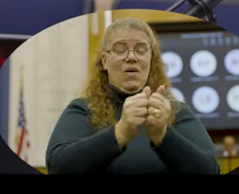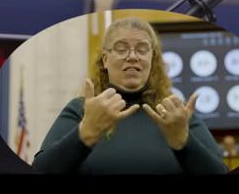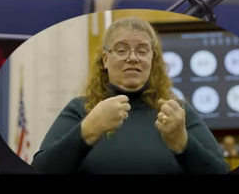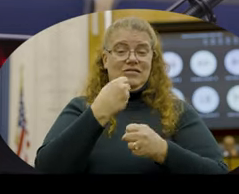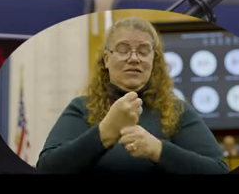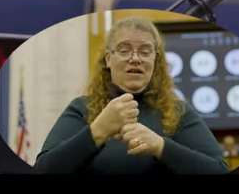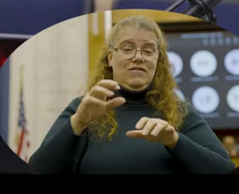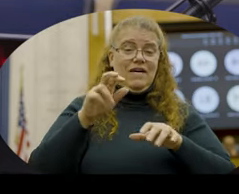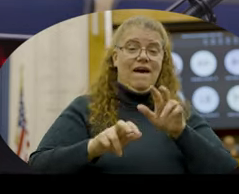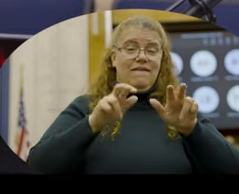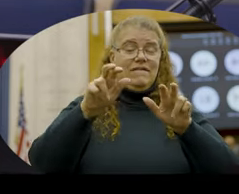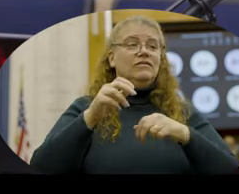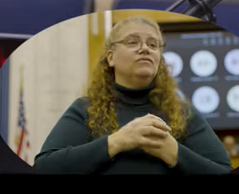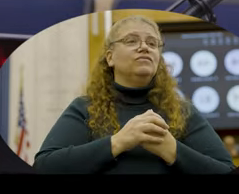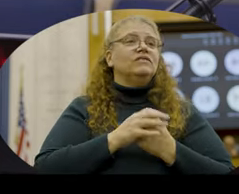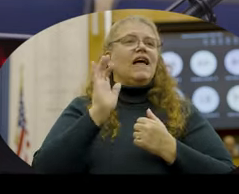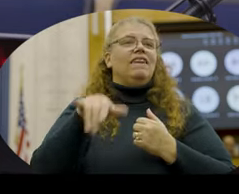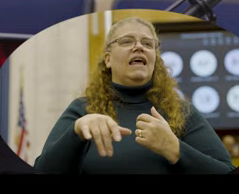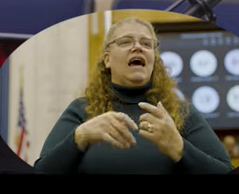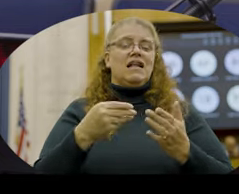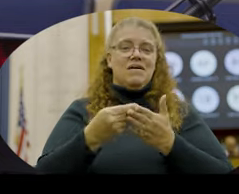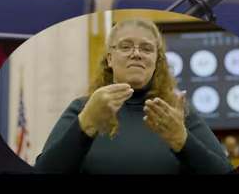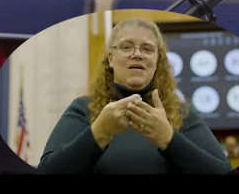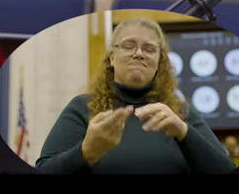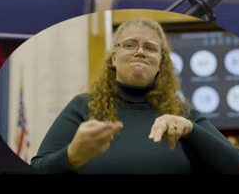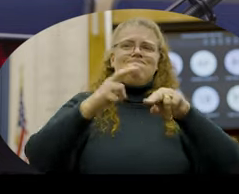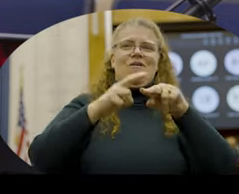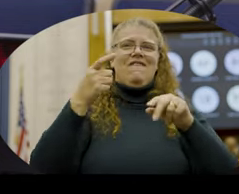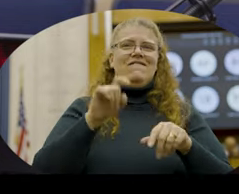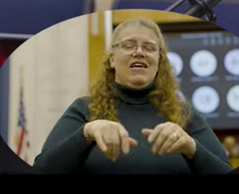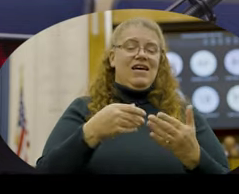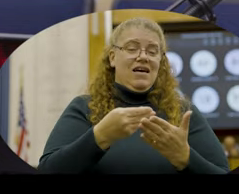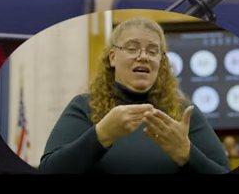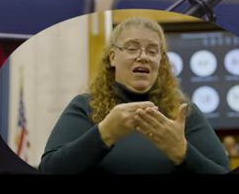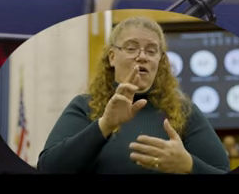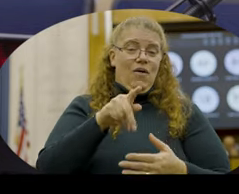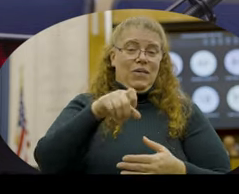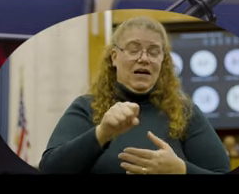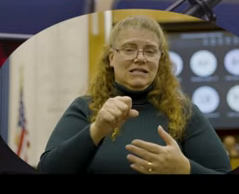a 10.6% increase over their budget from last year.